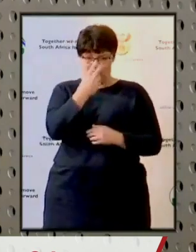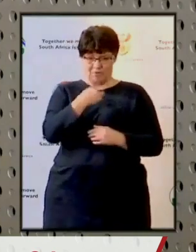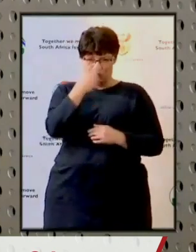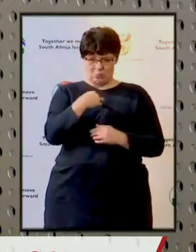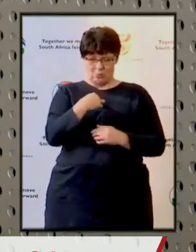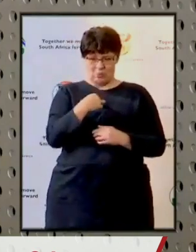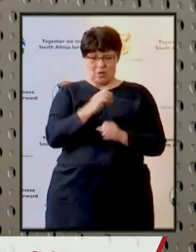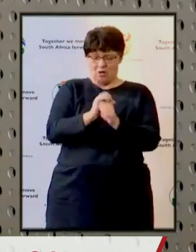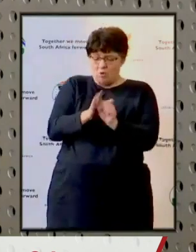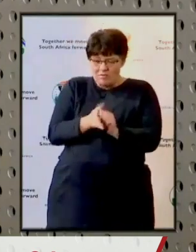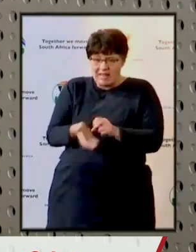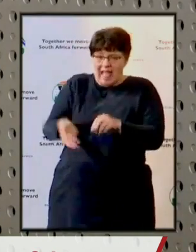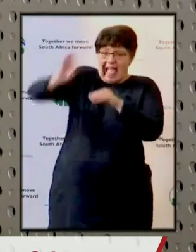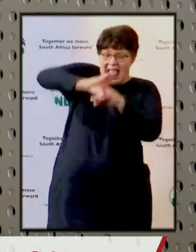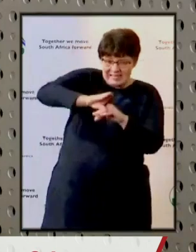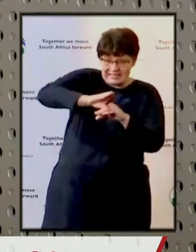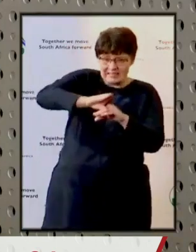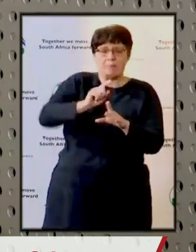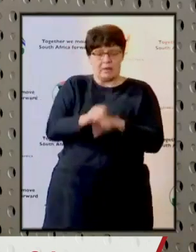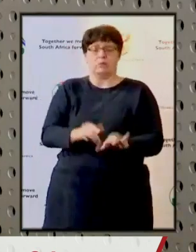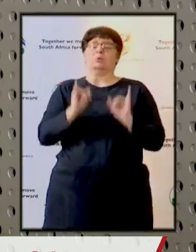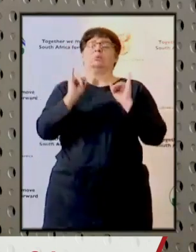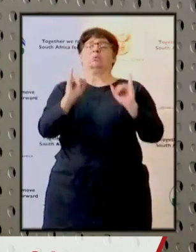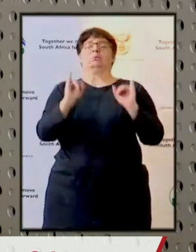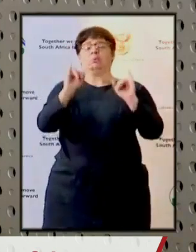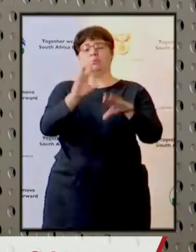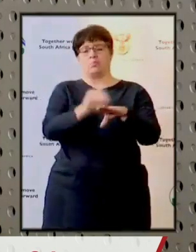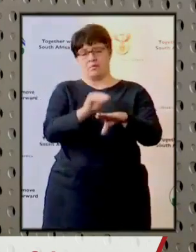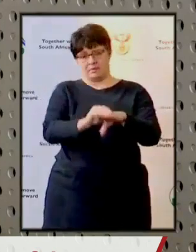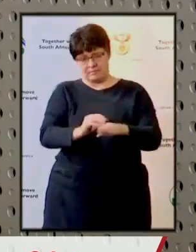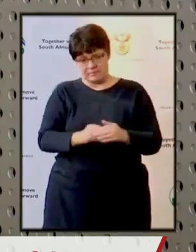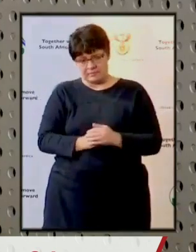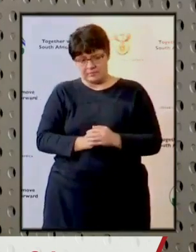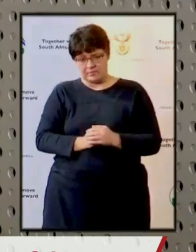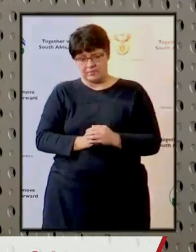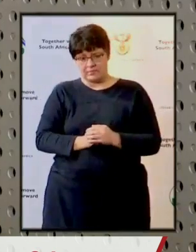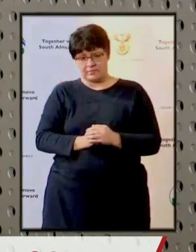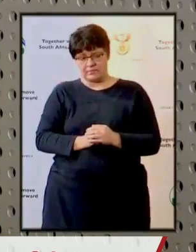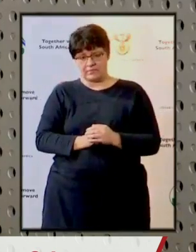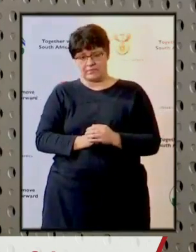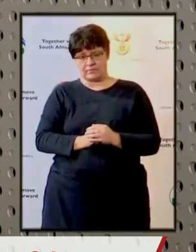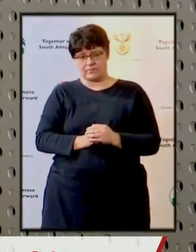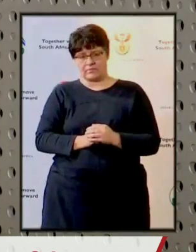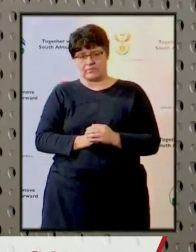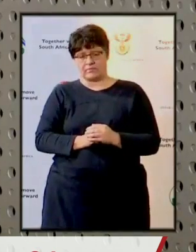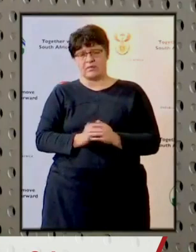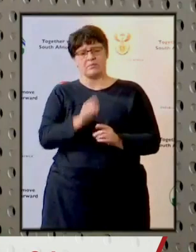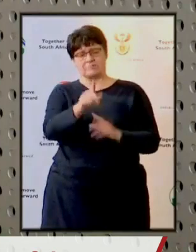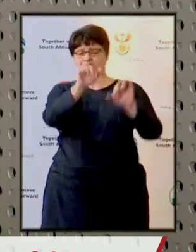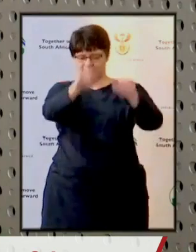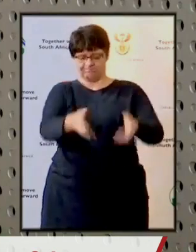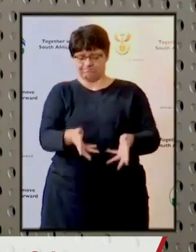there's COVID on top of that, it becomes a big problem. So that is going to be